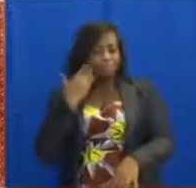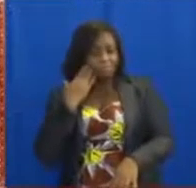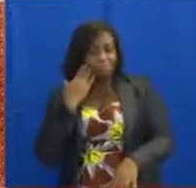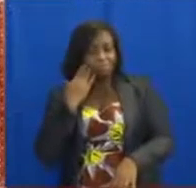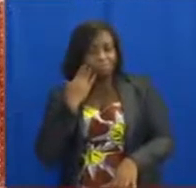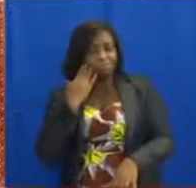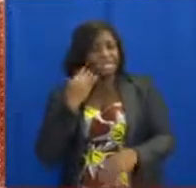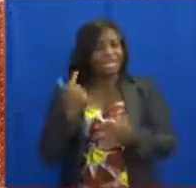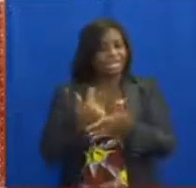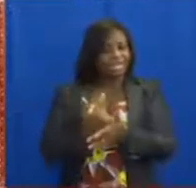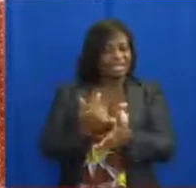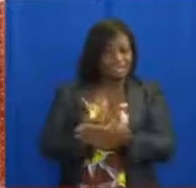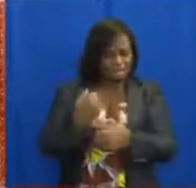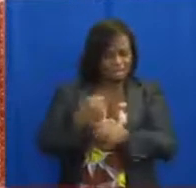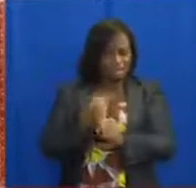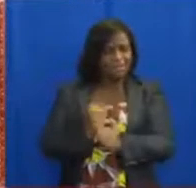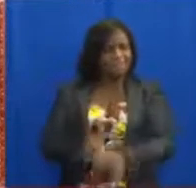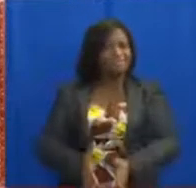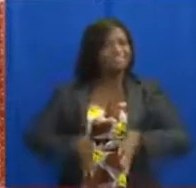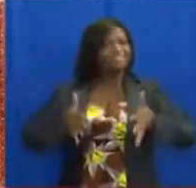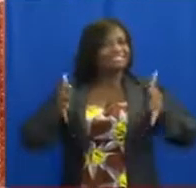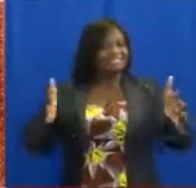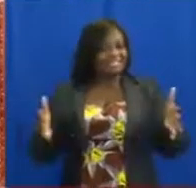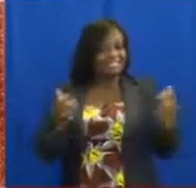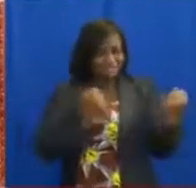Ghana and make her great